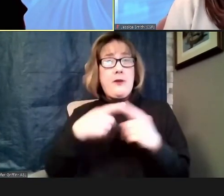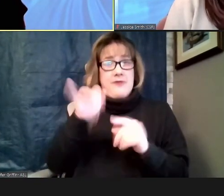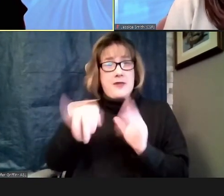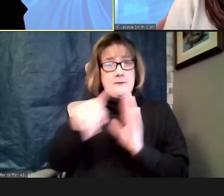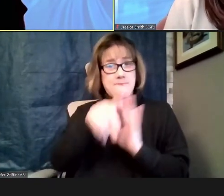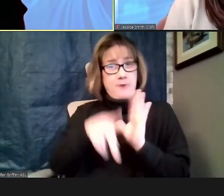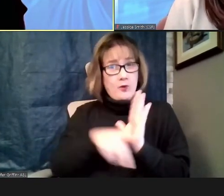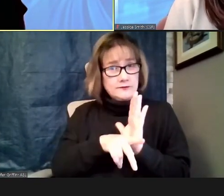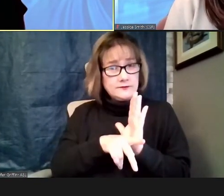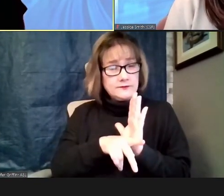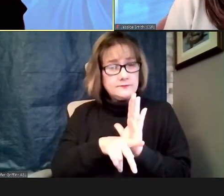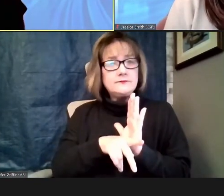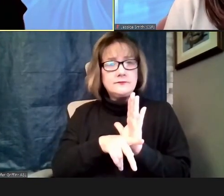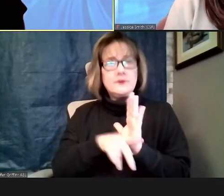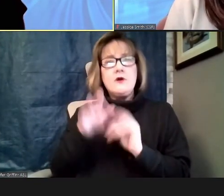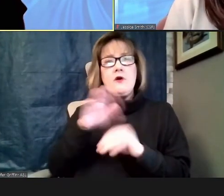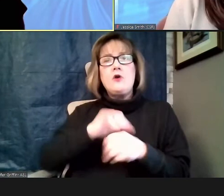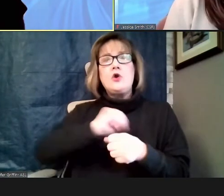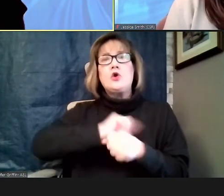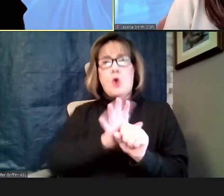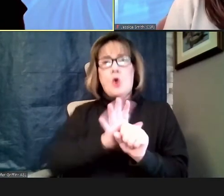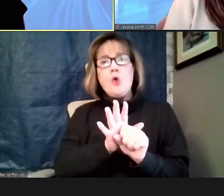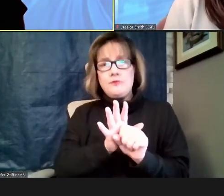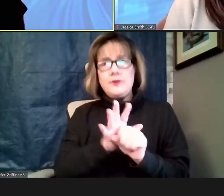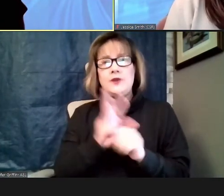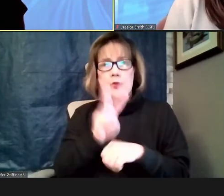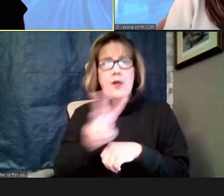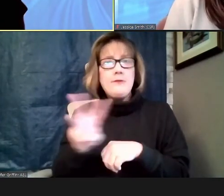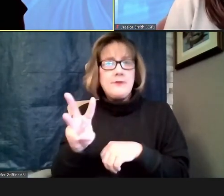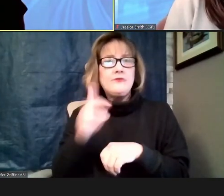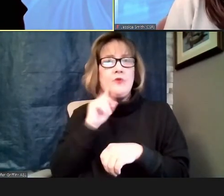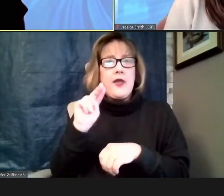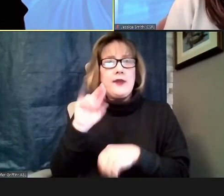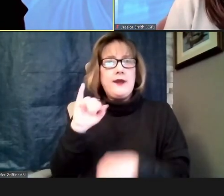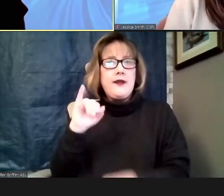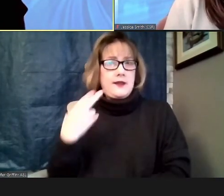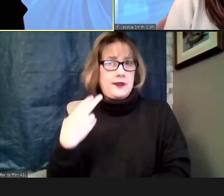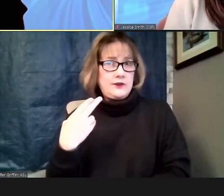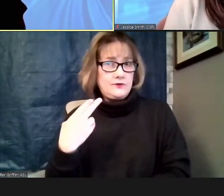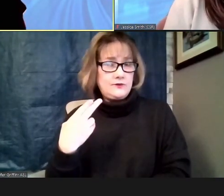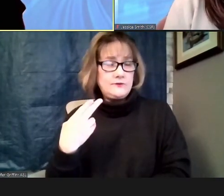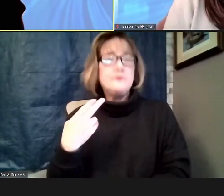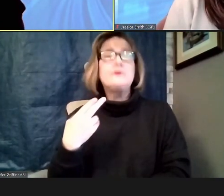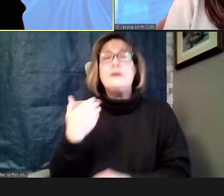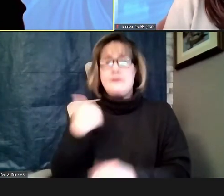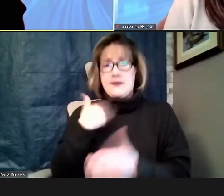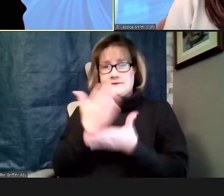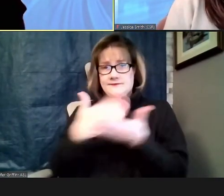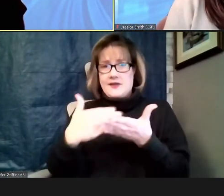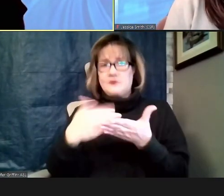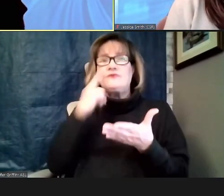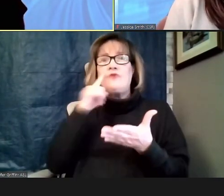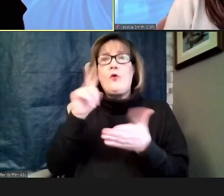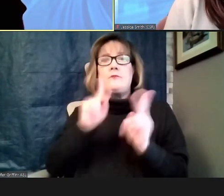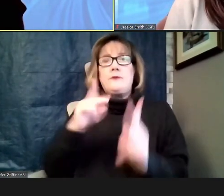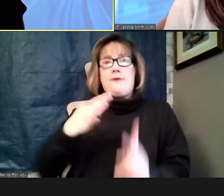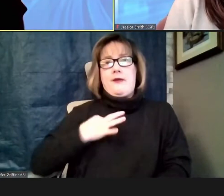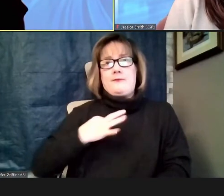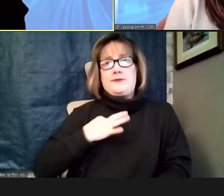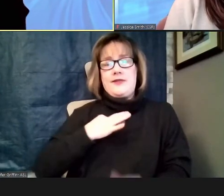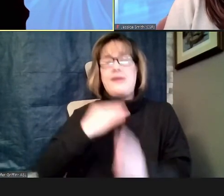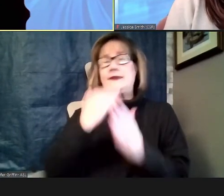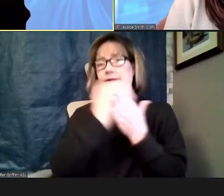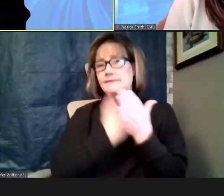will be on the COVID's webpage for NIH. There is a section for applicants, and it lists all